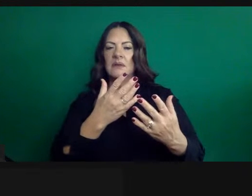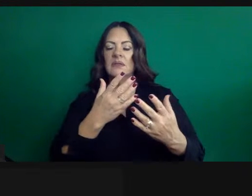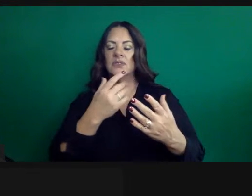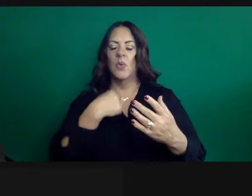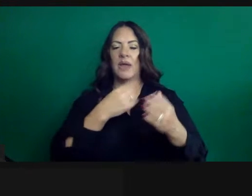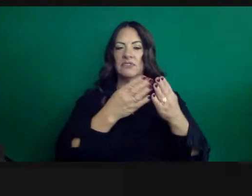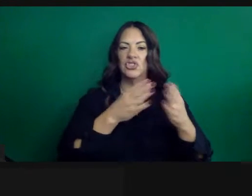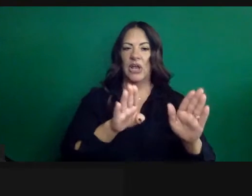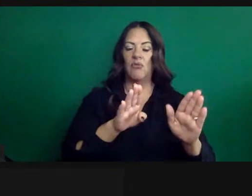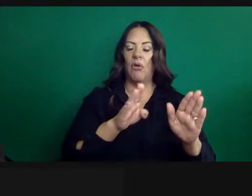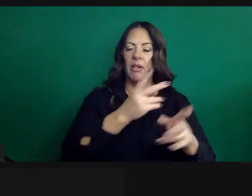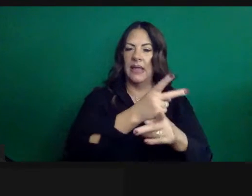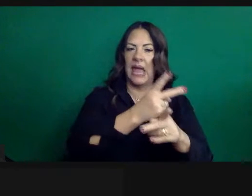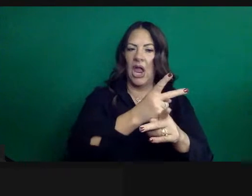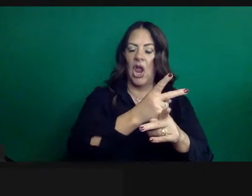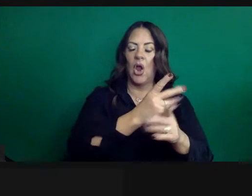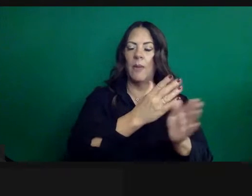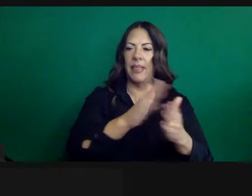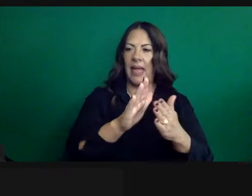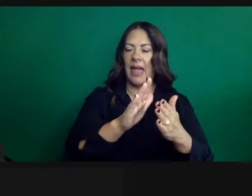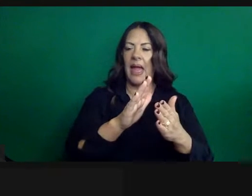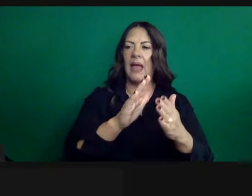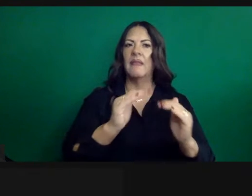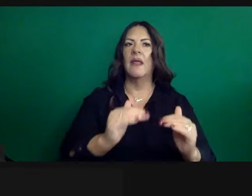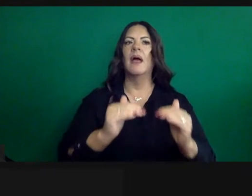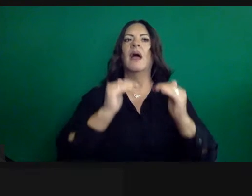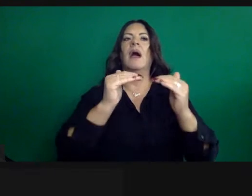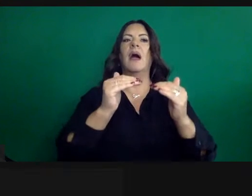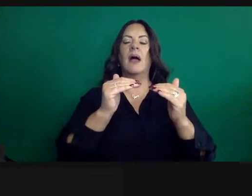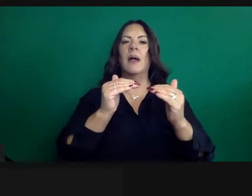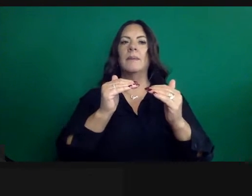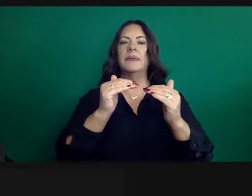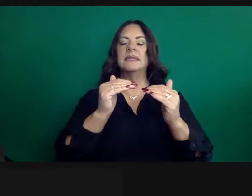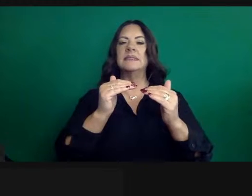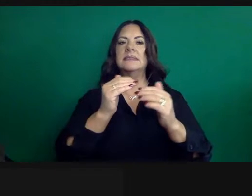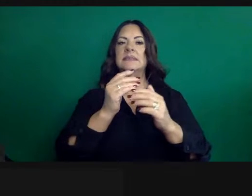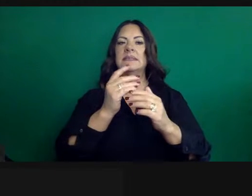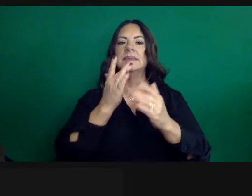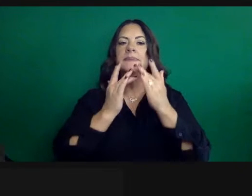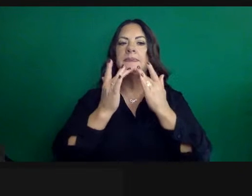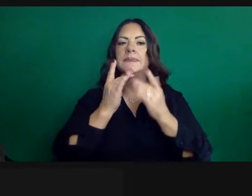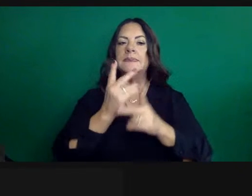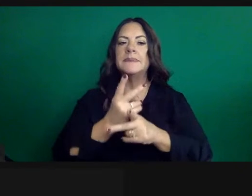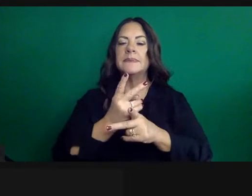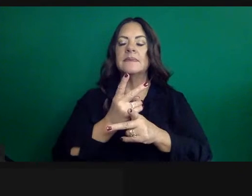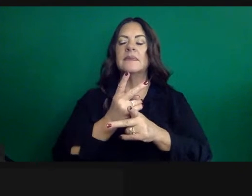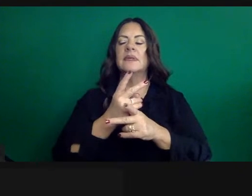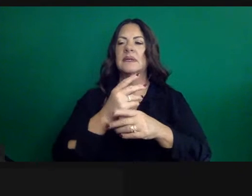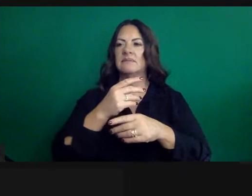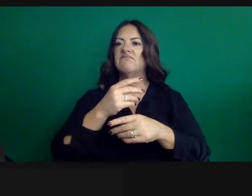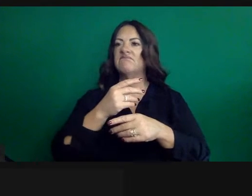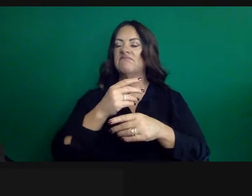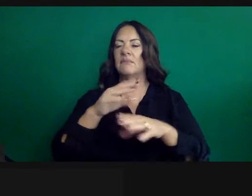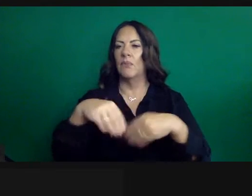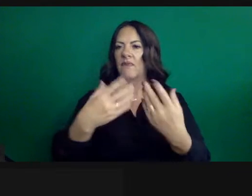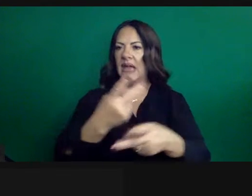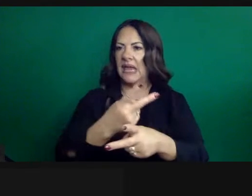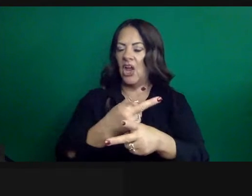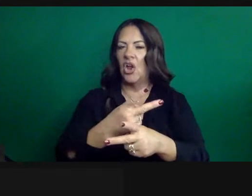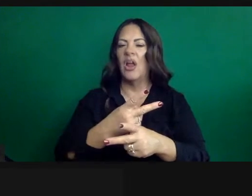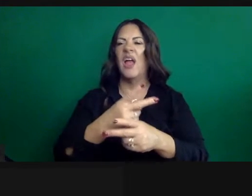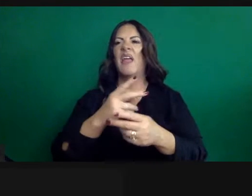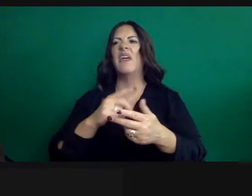so we know that in Southern California, LA County in particular, that many challenges, making sure that we have